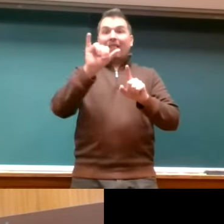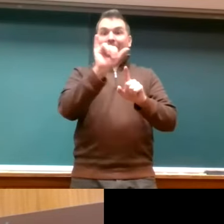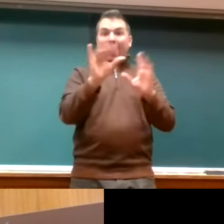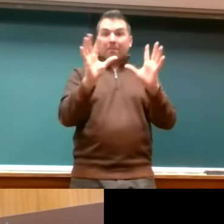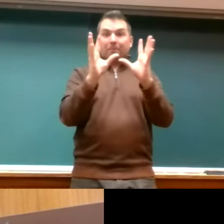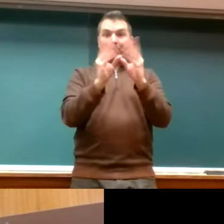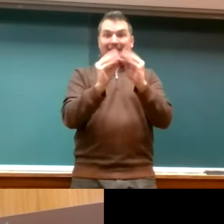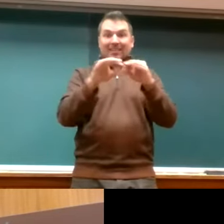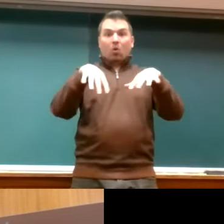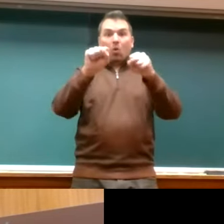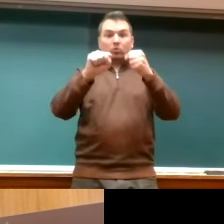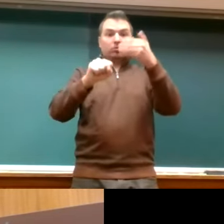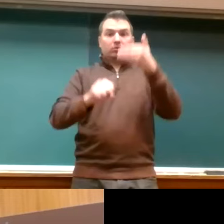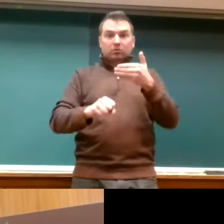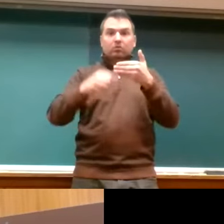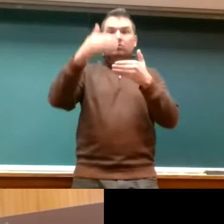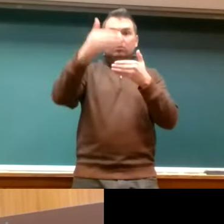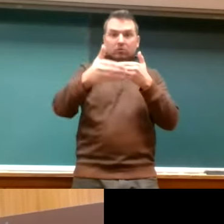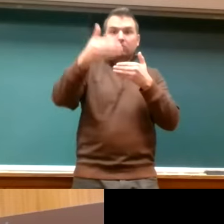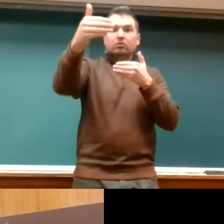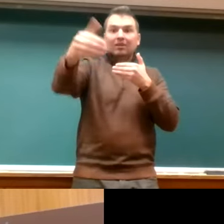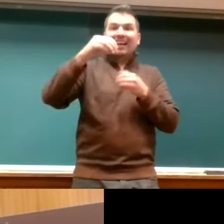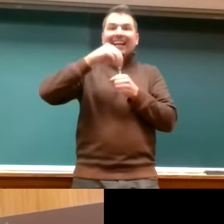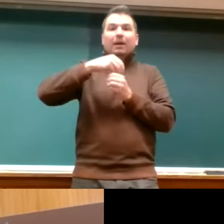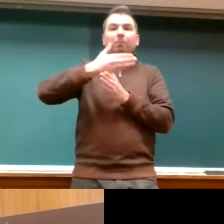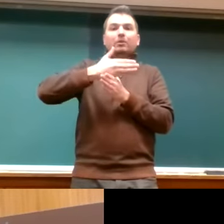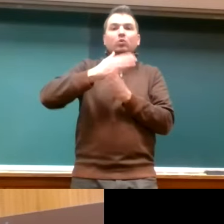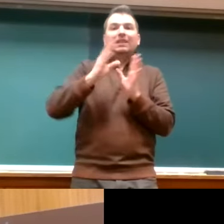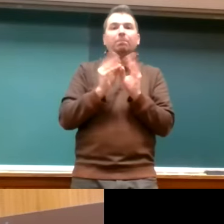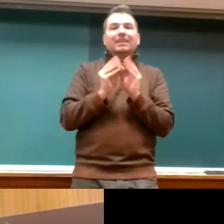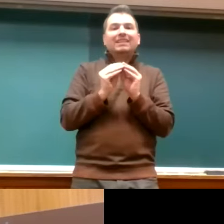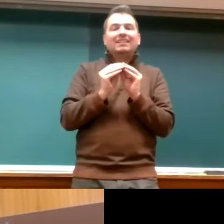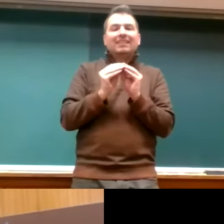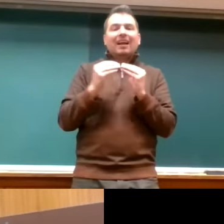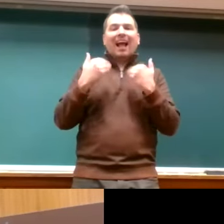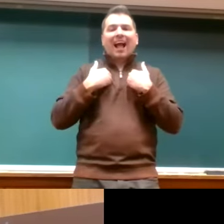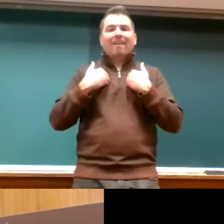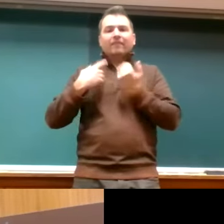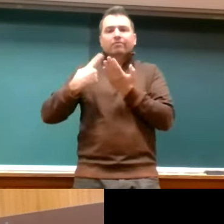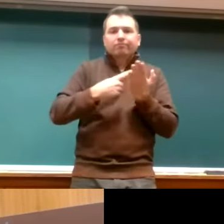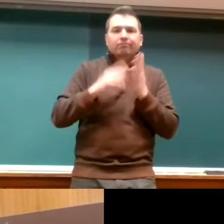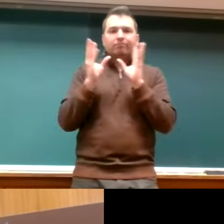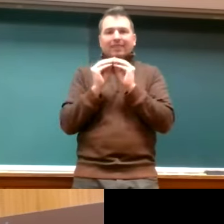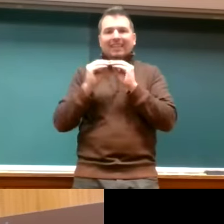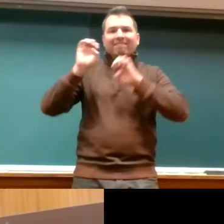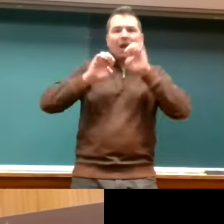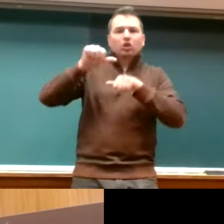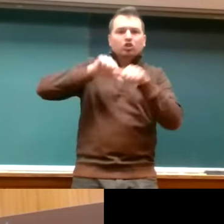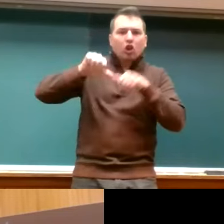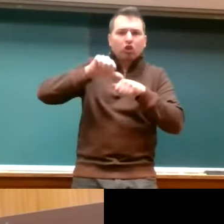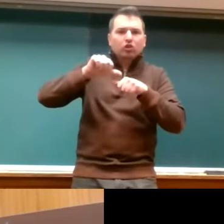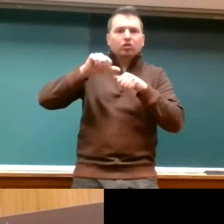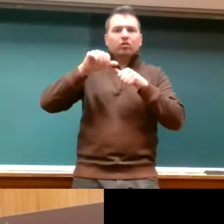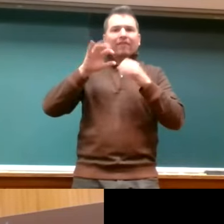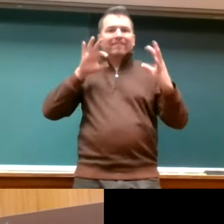So the reason we have two people in the room other than emergency is so that they're evaluating each other. So once you're on there and you're leading, I